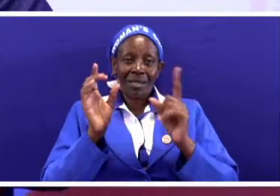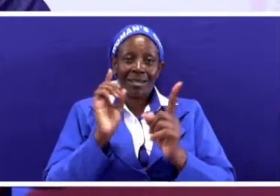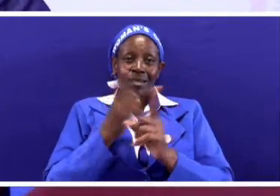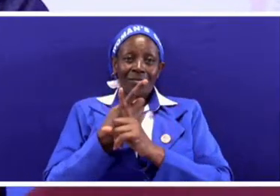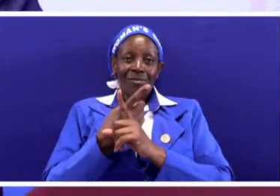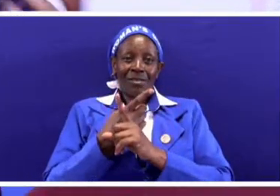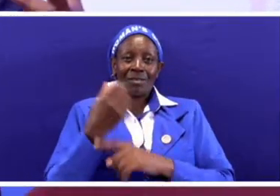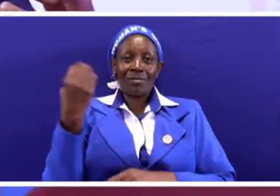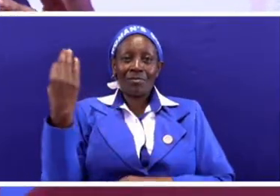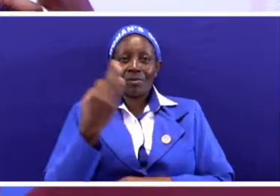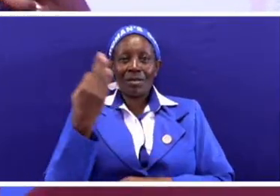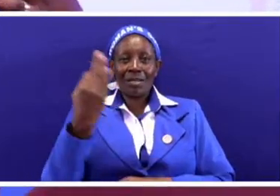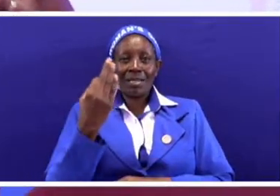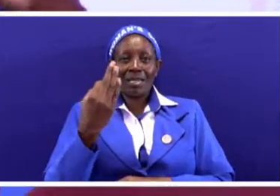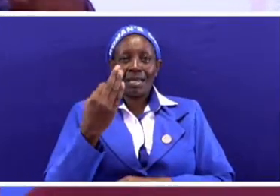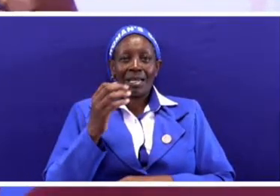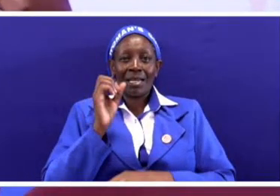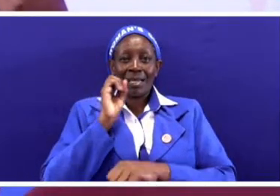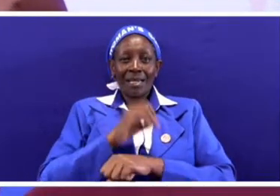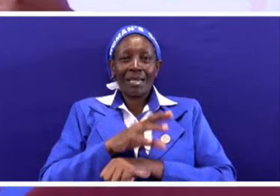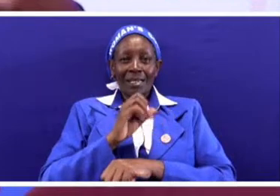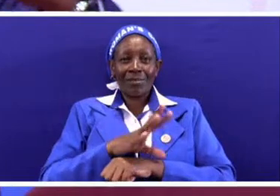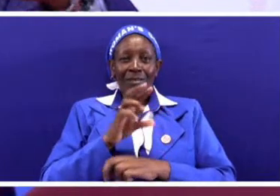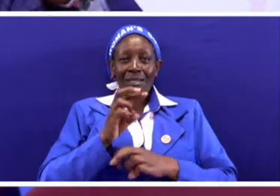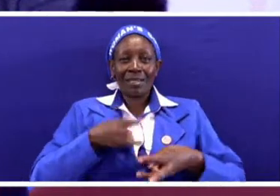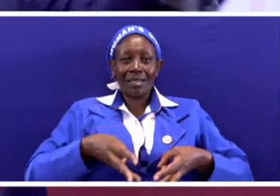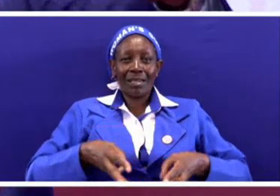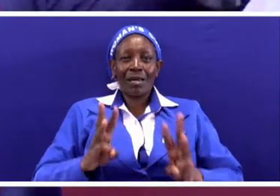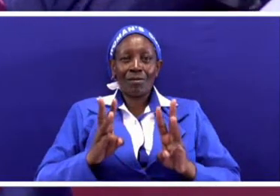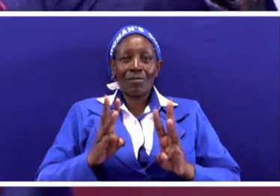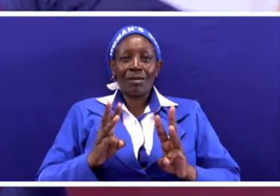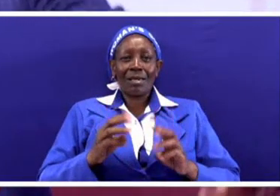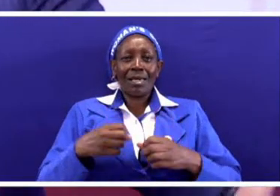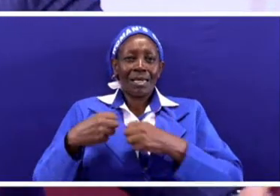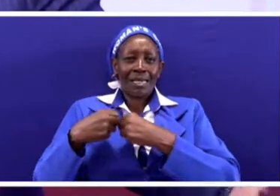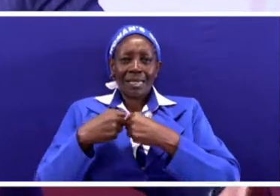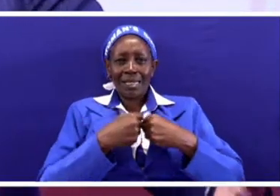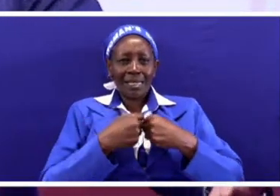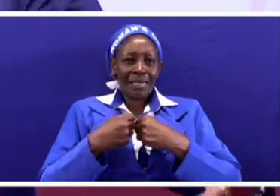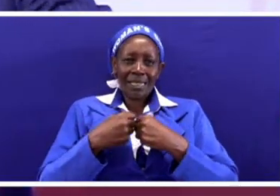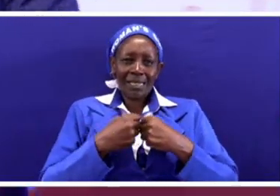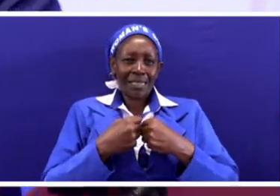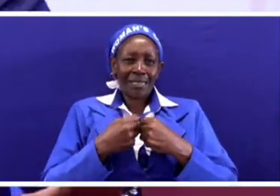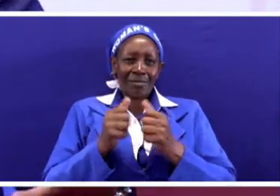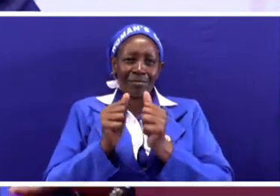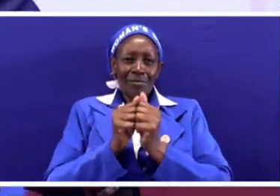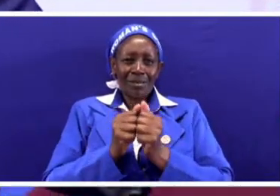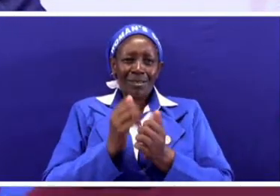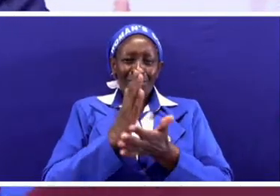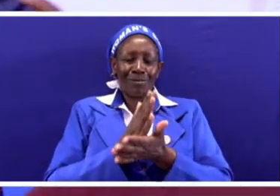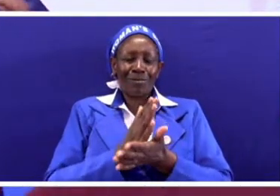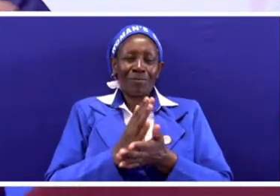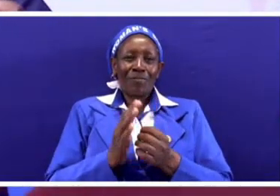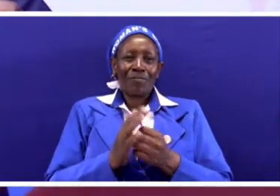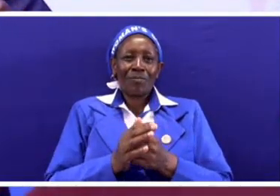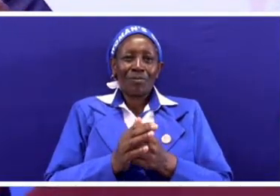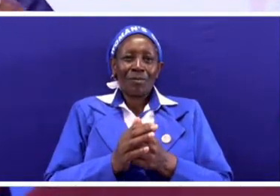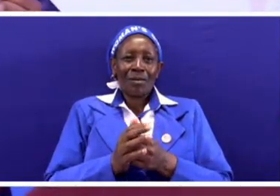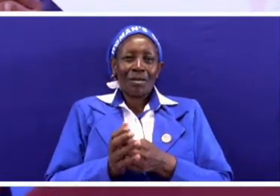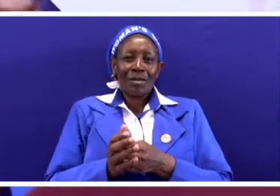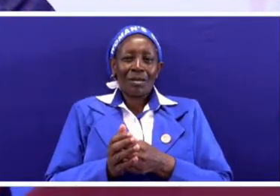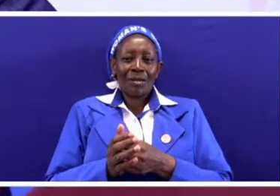Preaching and counseling in a way that, yes, challenges us with the truth, but still brings us